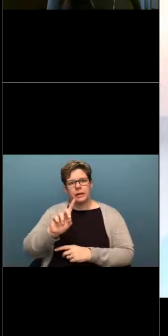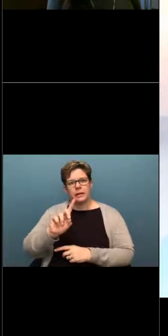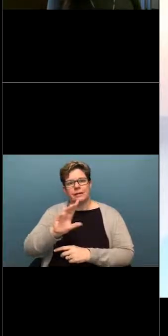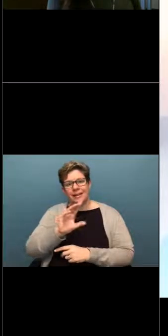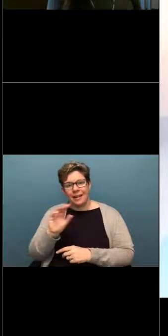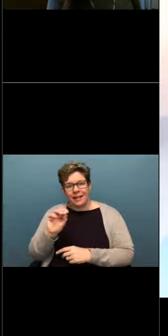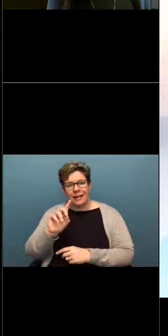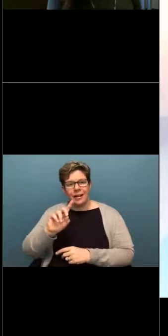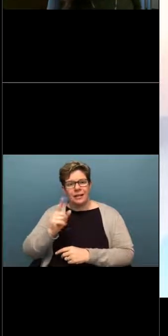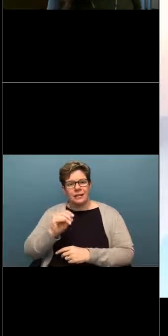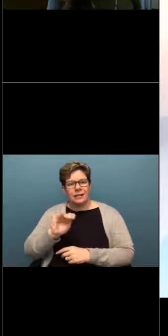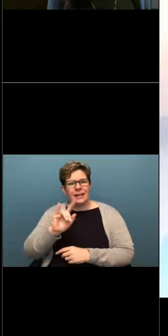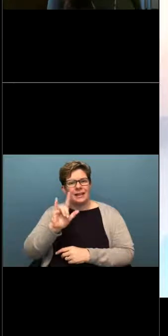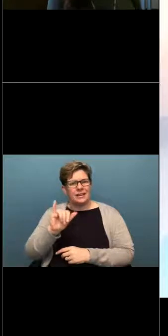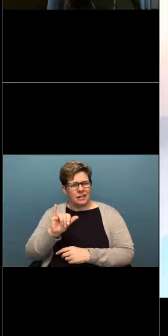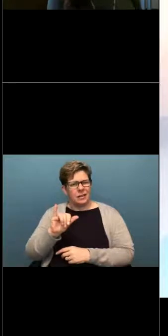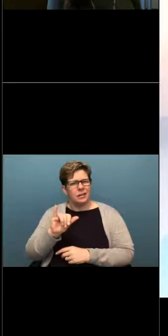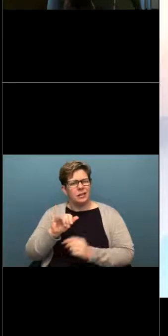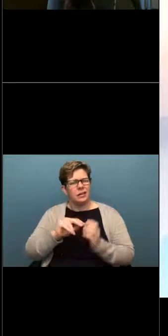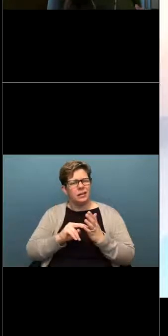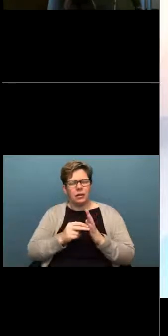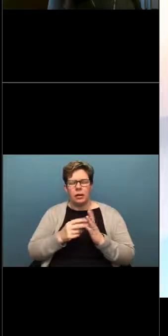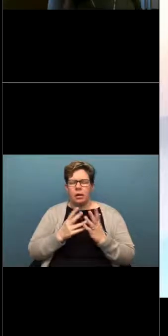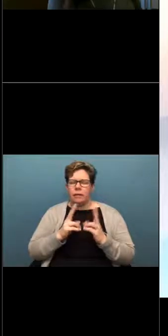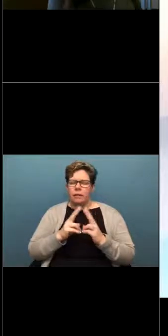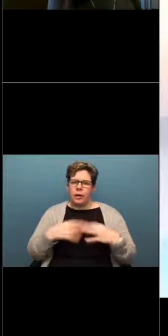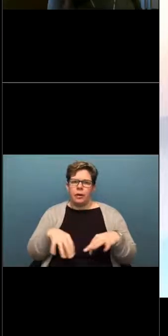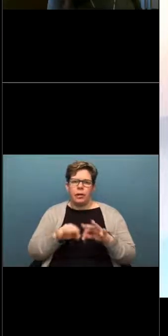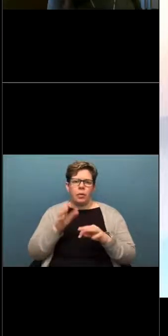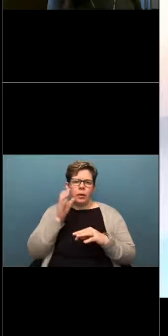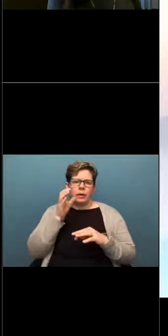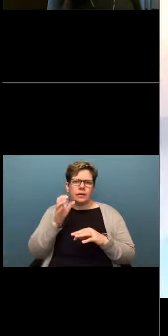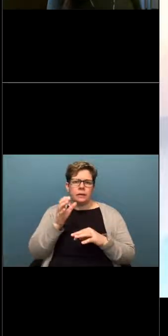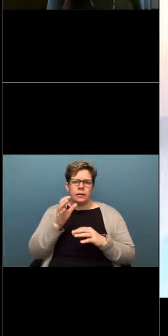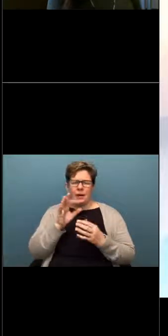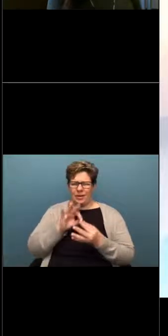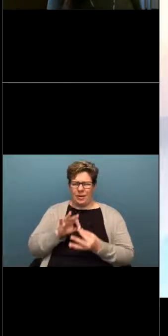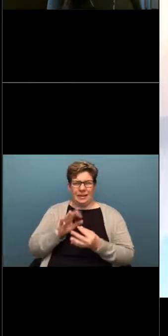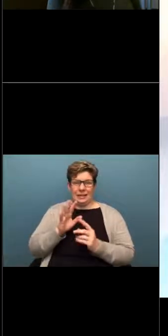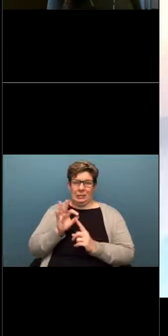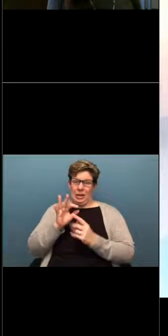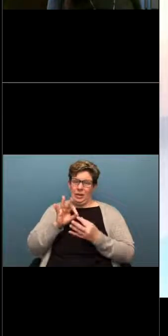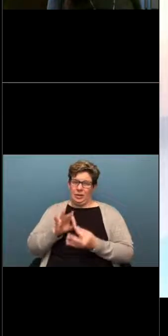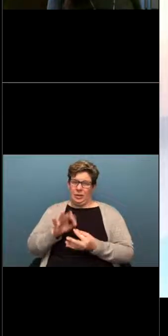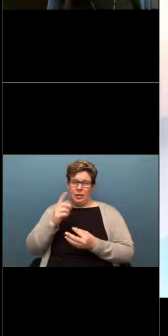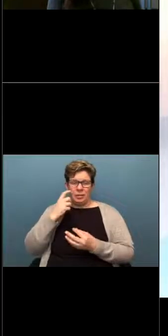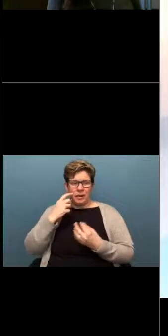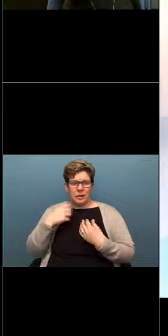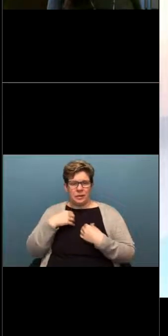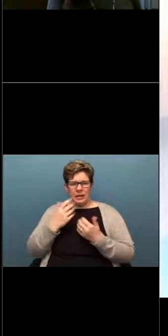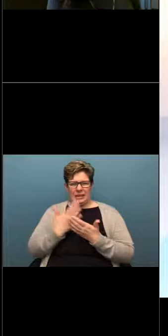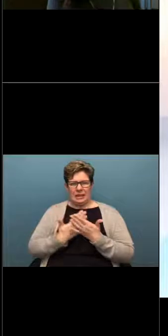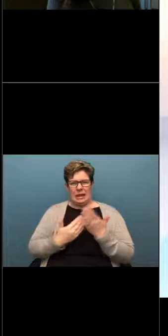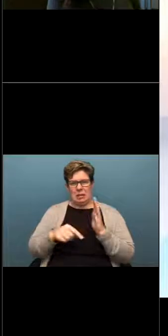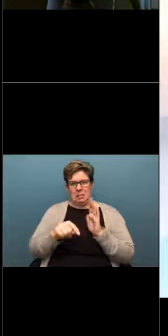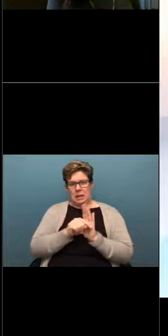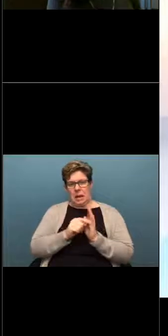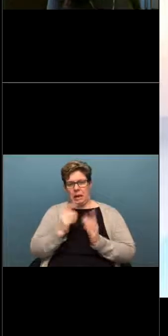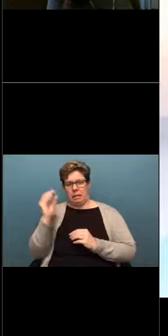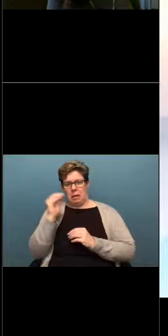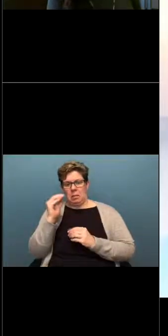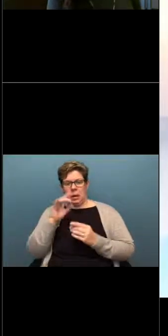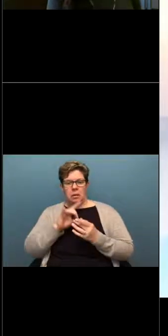important concept, especially when we're talking about mental health, given the fact that there has historically been some stigma around receiving mental health